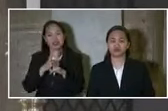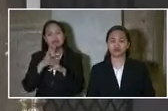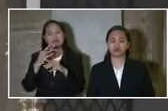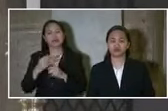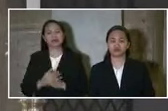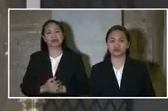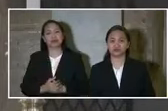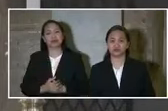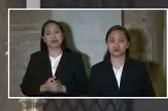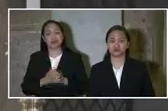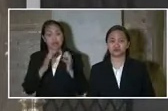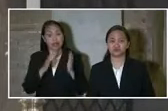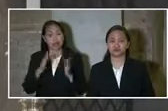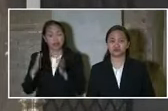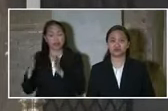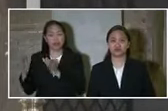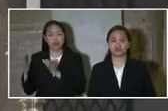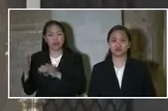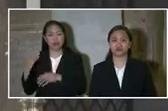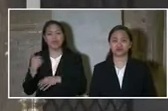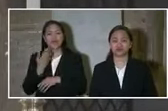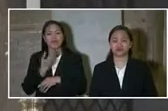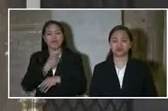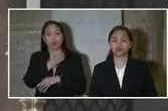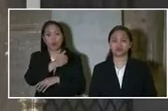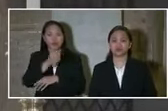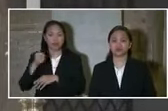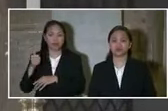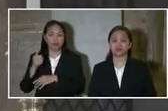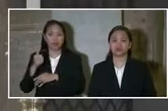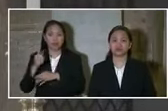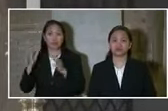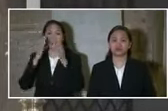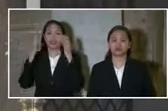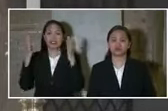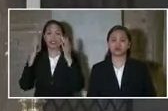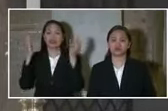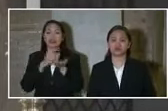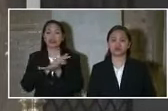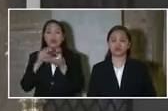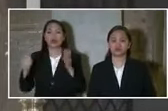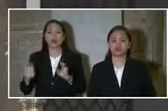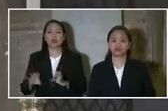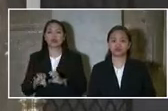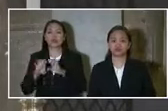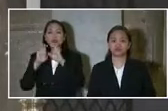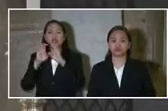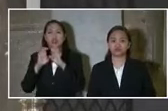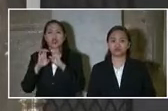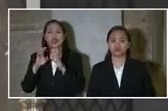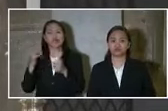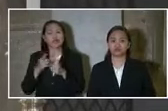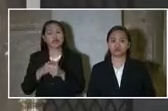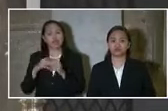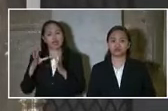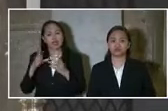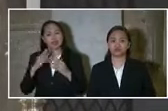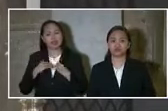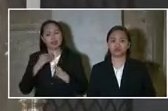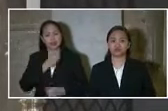To prepare ourselves to celebrate this Holy Eucharist, Let us first acknowledge our